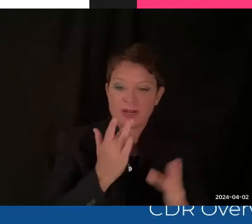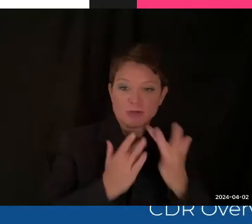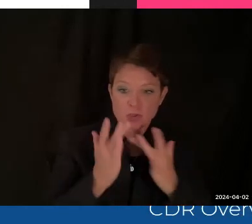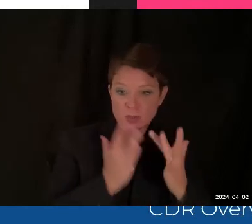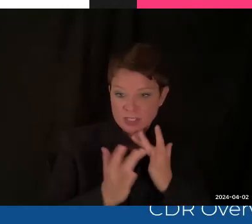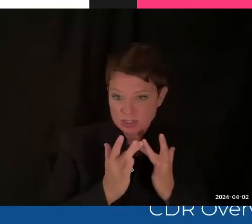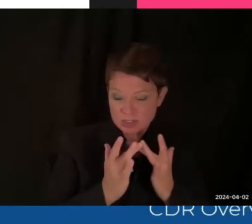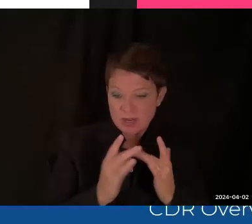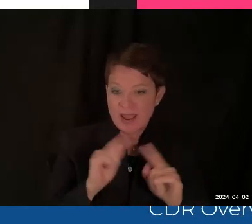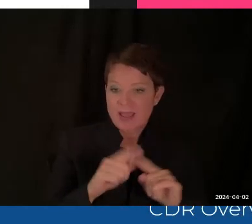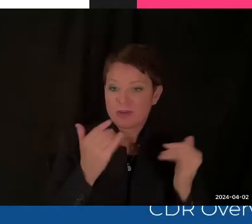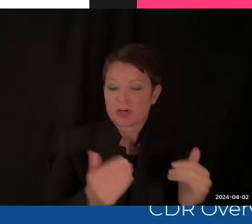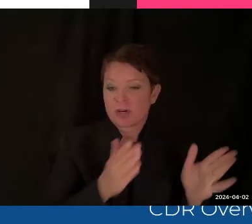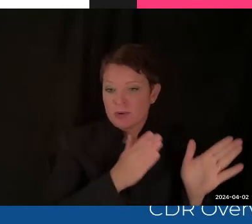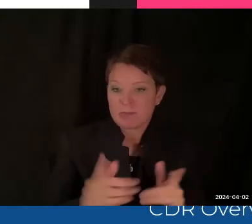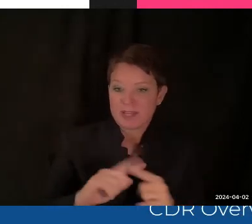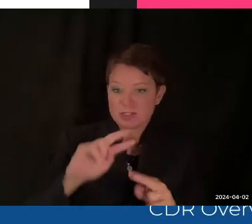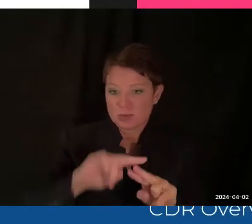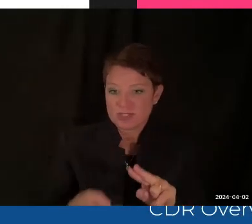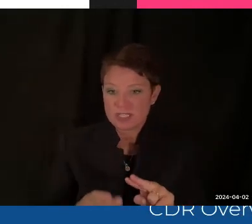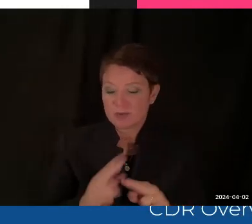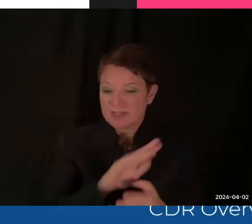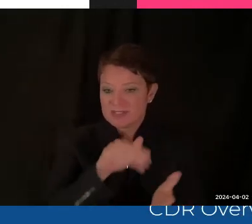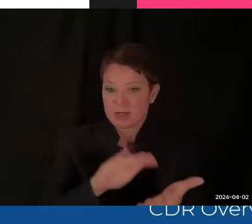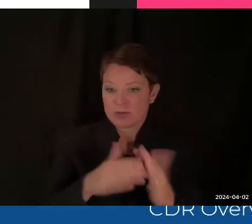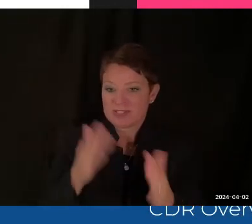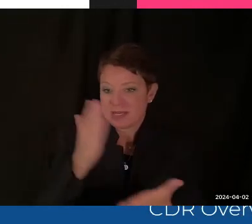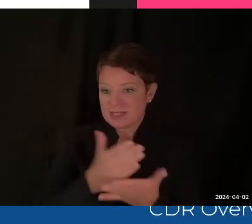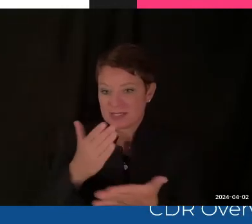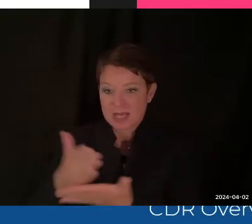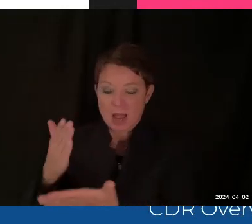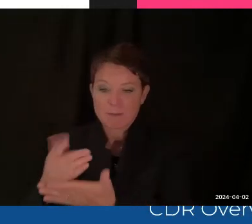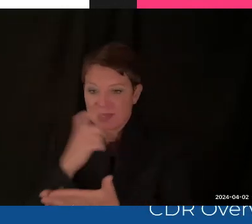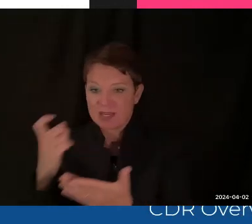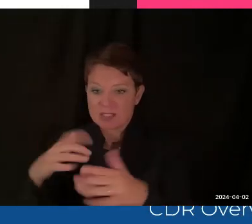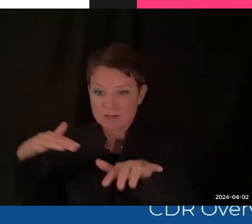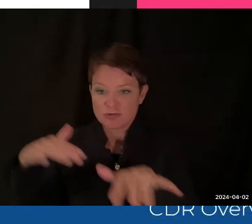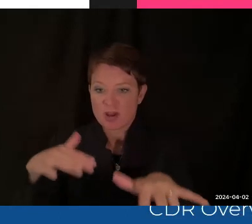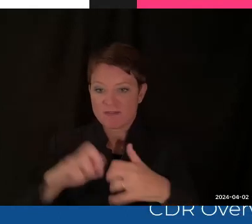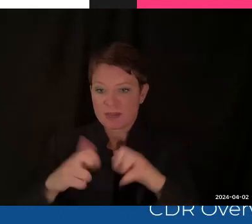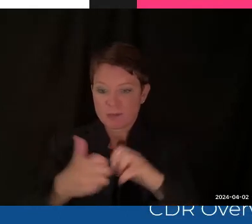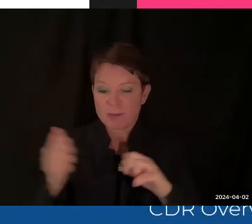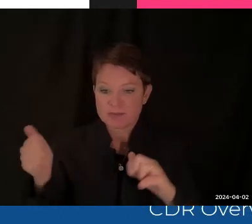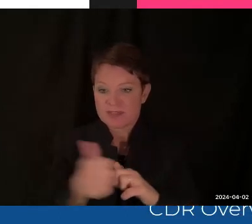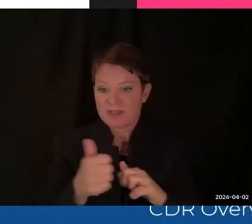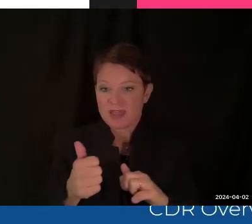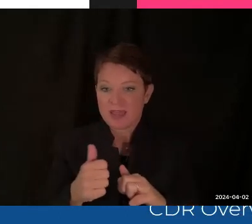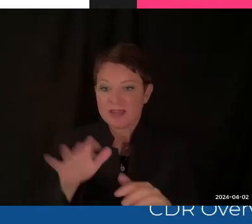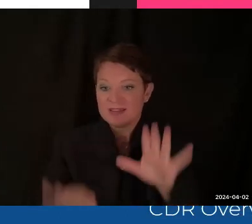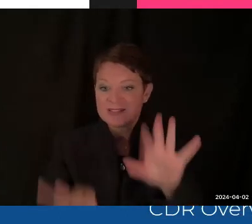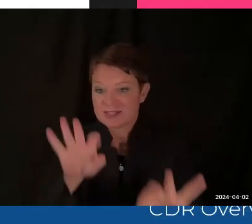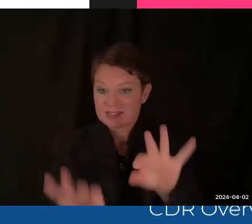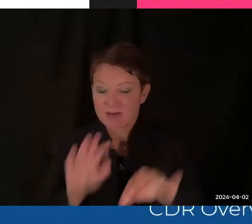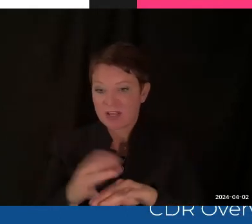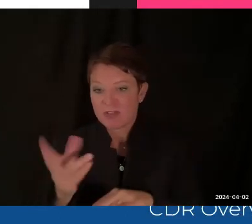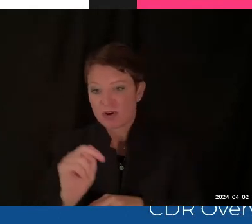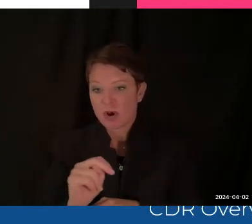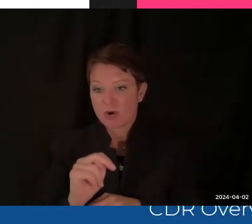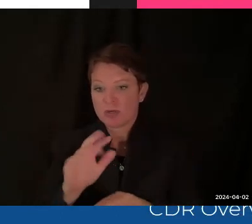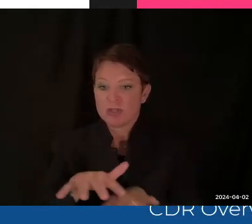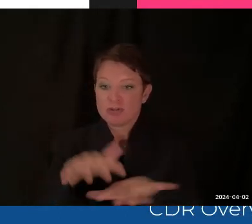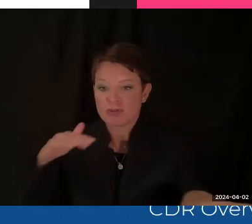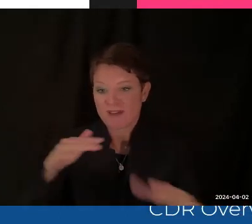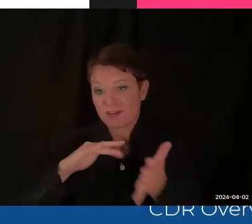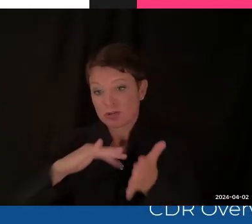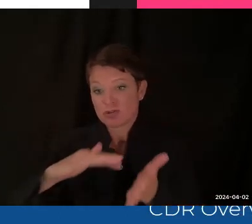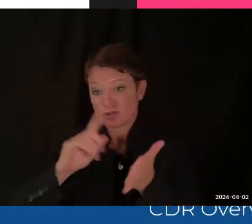shortages and their current plans to decrease center city stops because of the traffic problems that they discovered in their own traffic